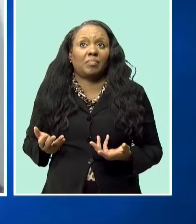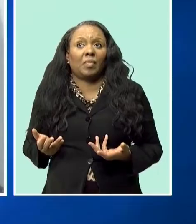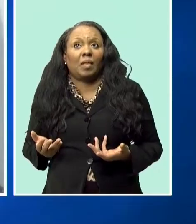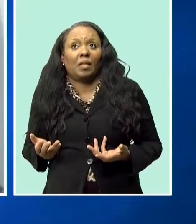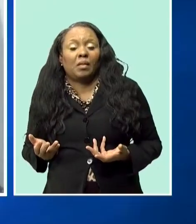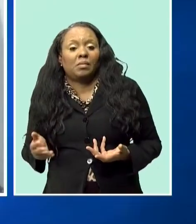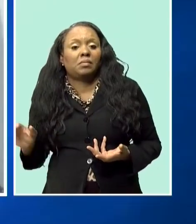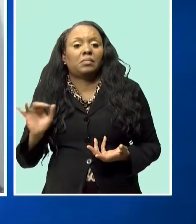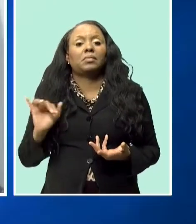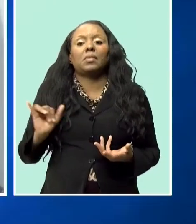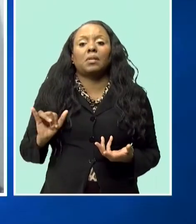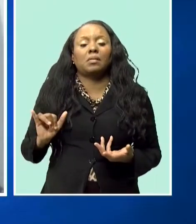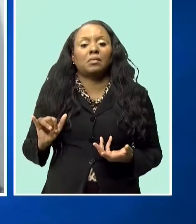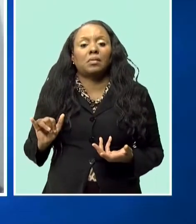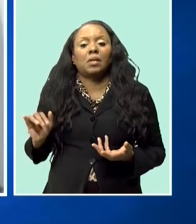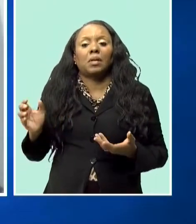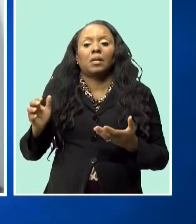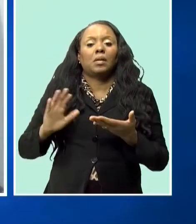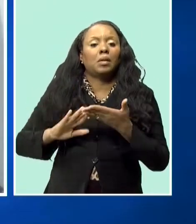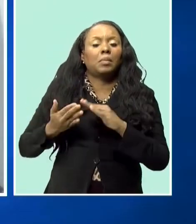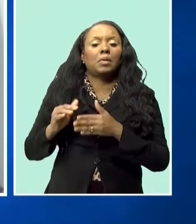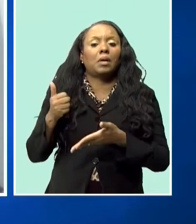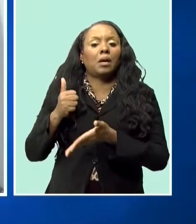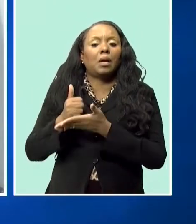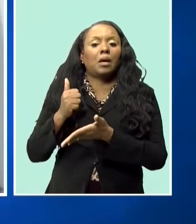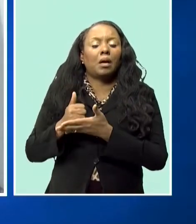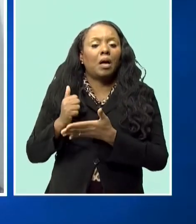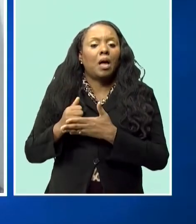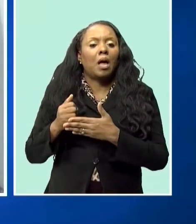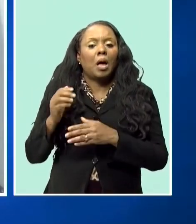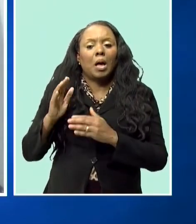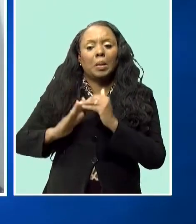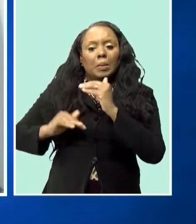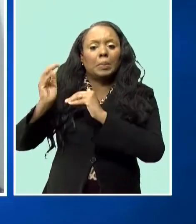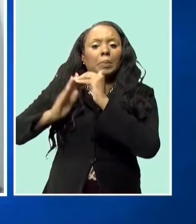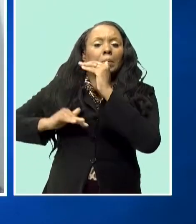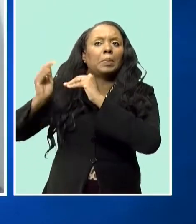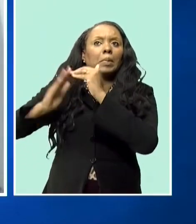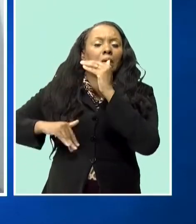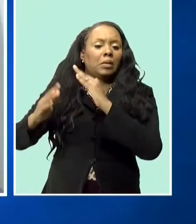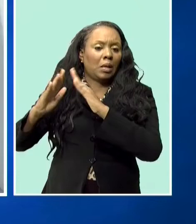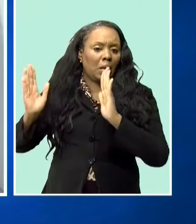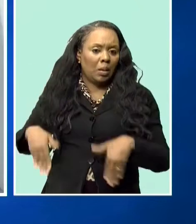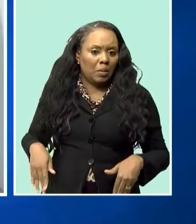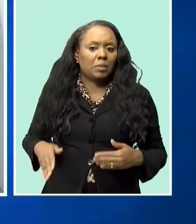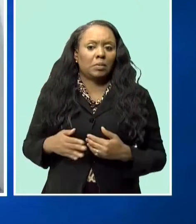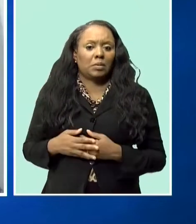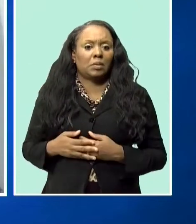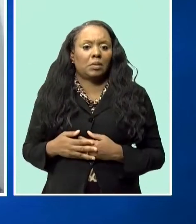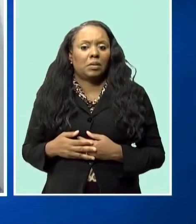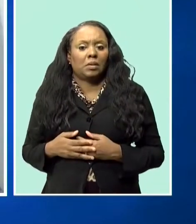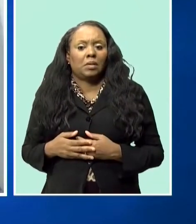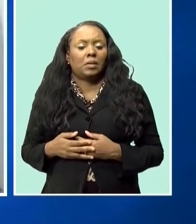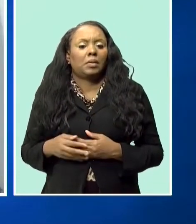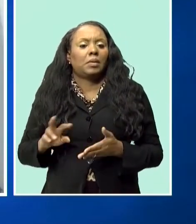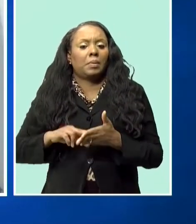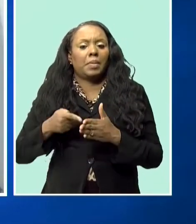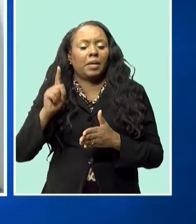self-help programs where the community itself helped to construct those houses, therefore avoiding the cost of